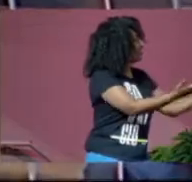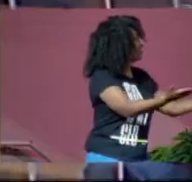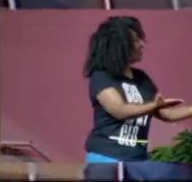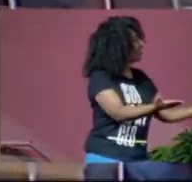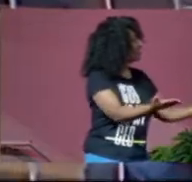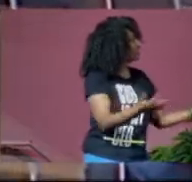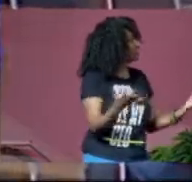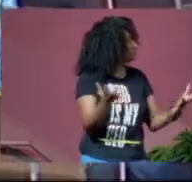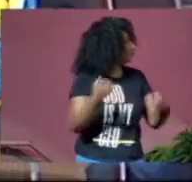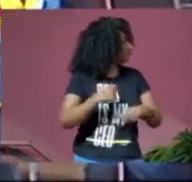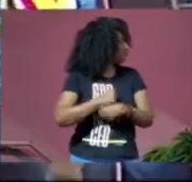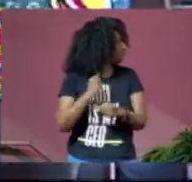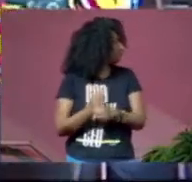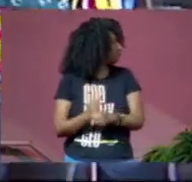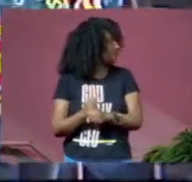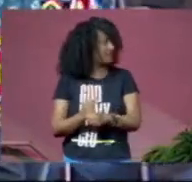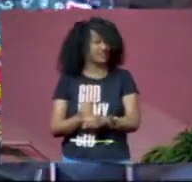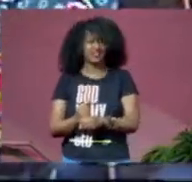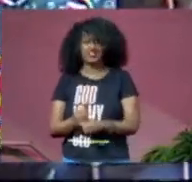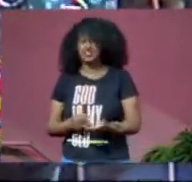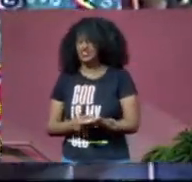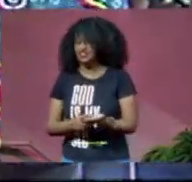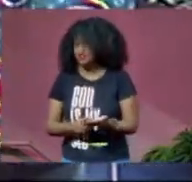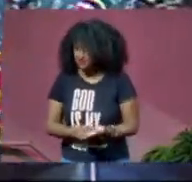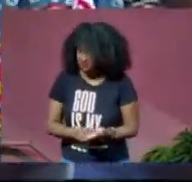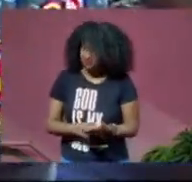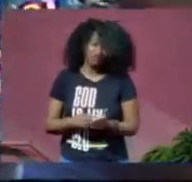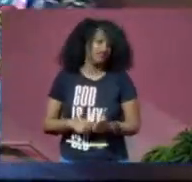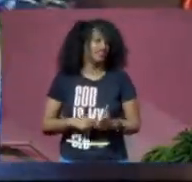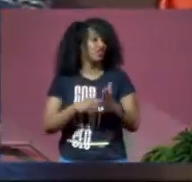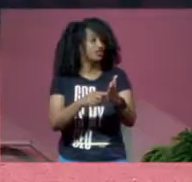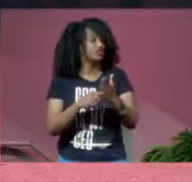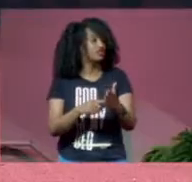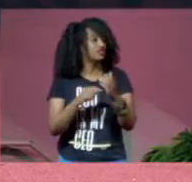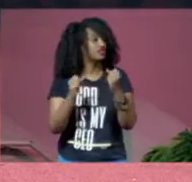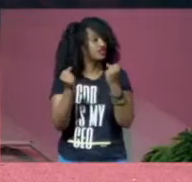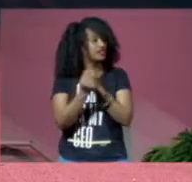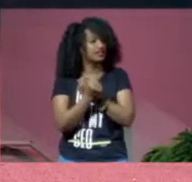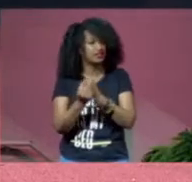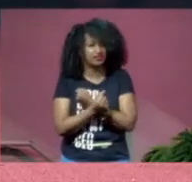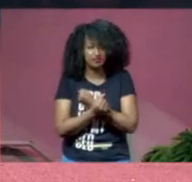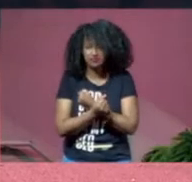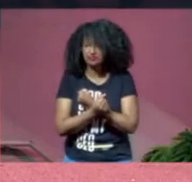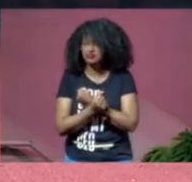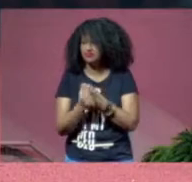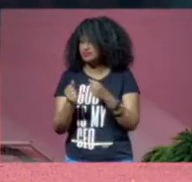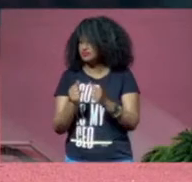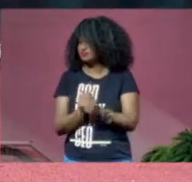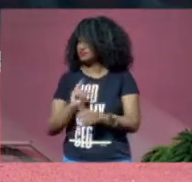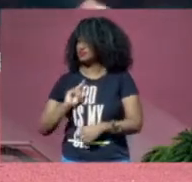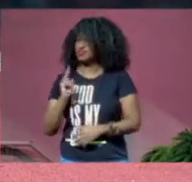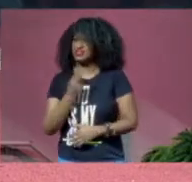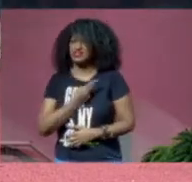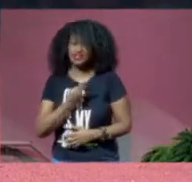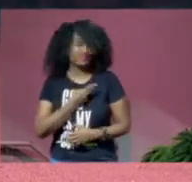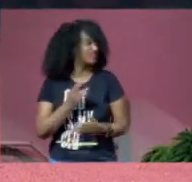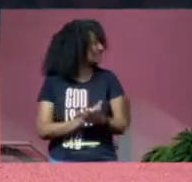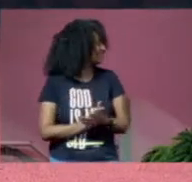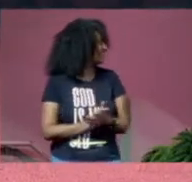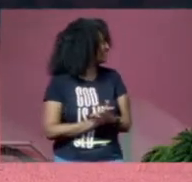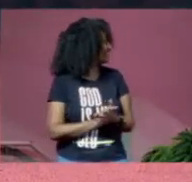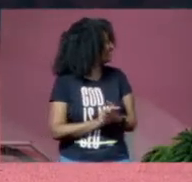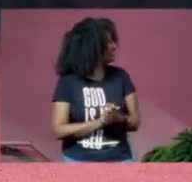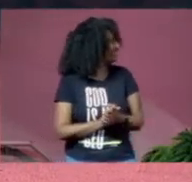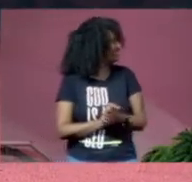We just wanted to make sure that we signaled to you how much of a blessing you have been to us. We wanted to just leave you with a gift as a sign of our